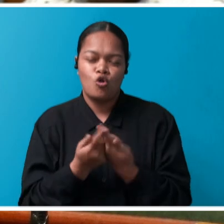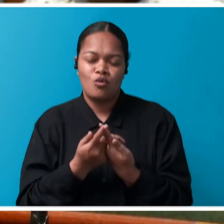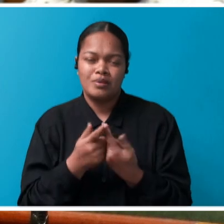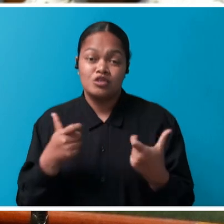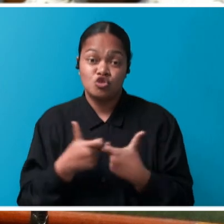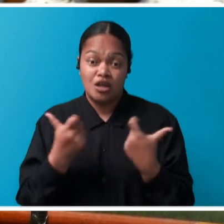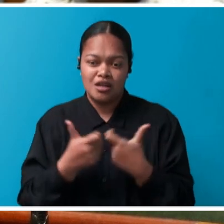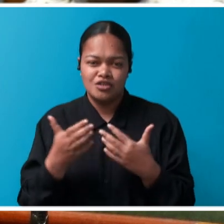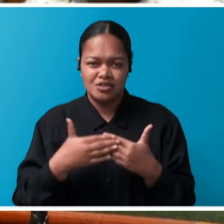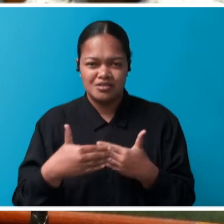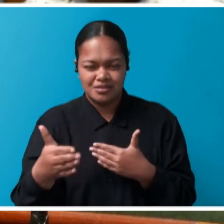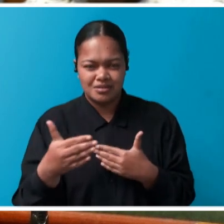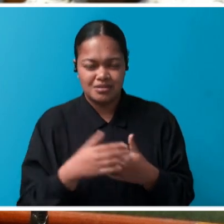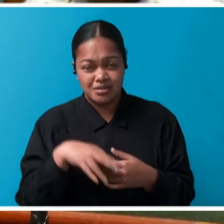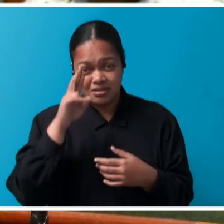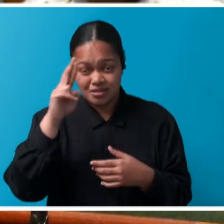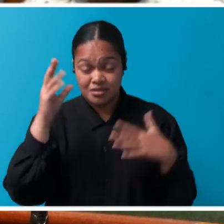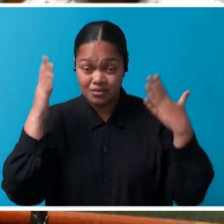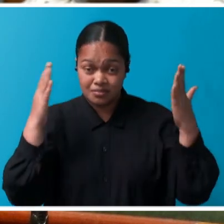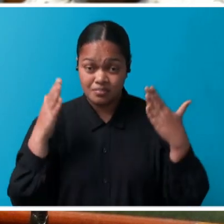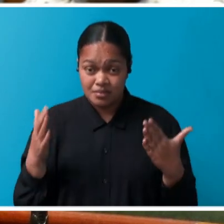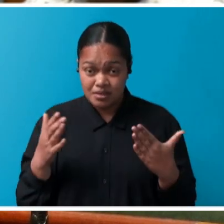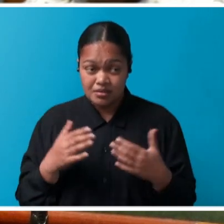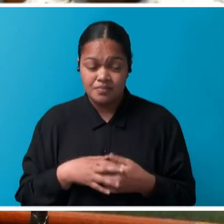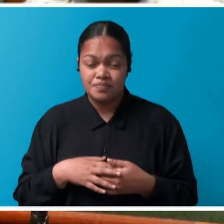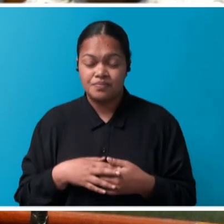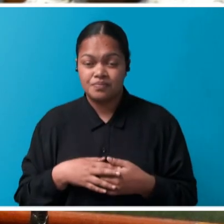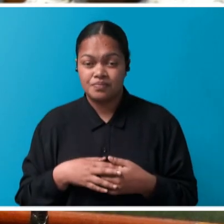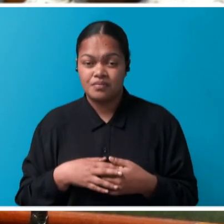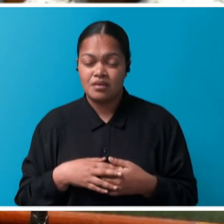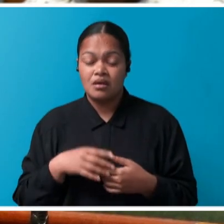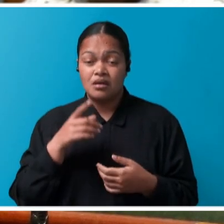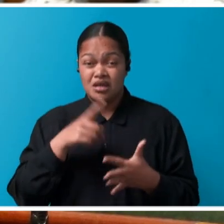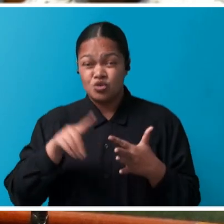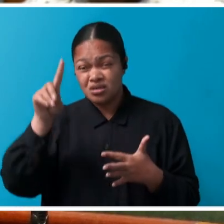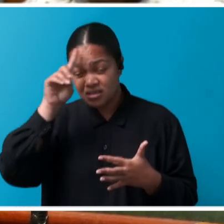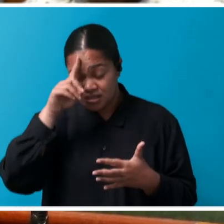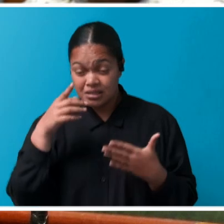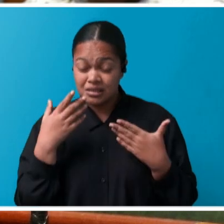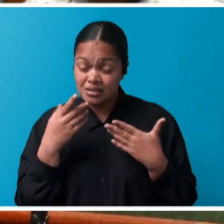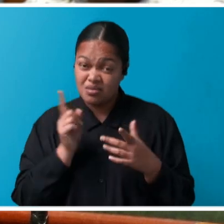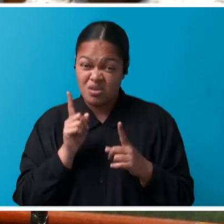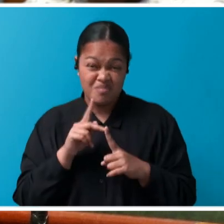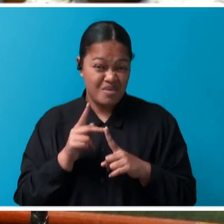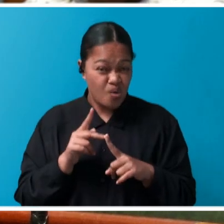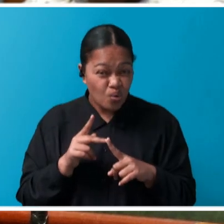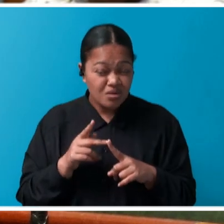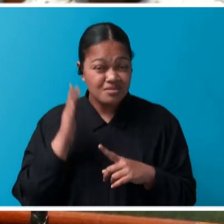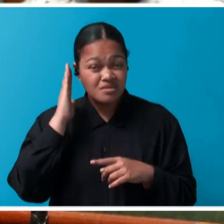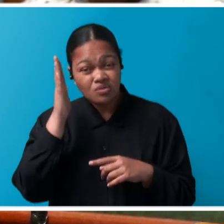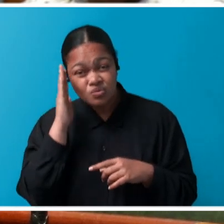us. Mr. Speaker, sir, the digitalization of education is also given priority, with